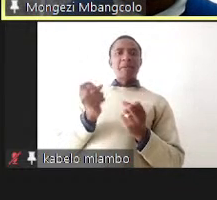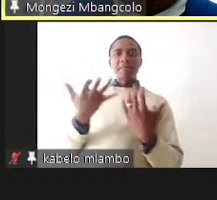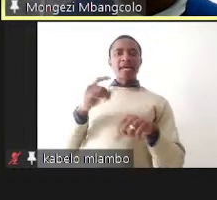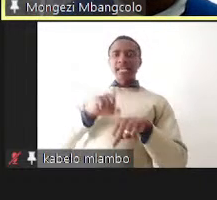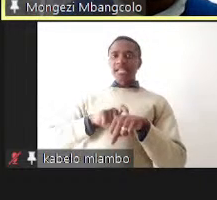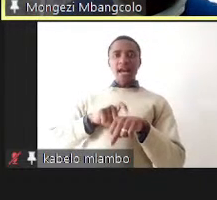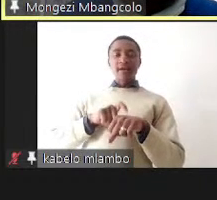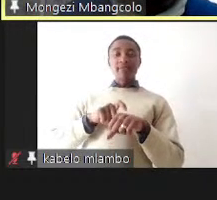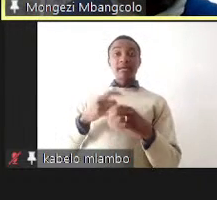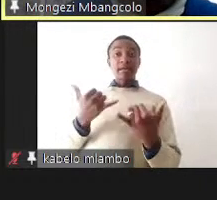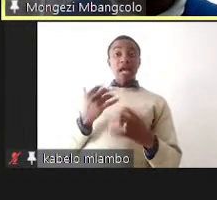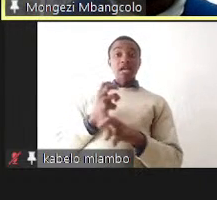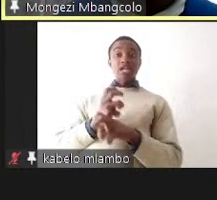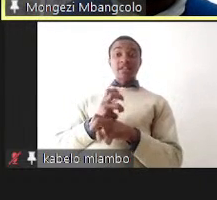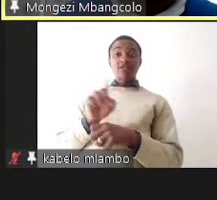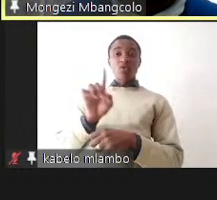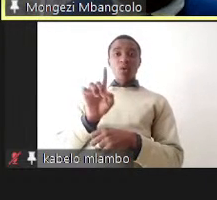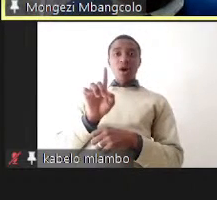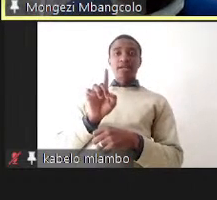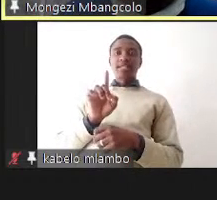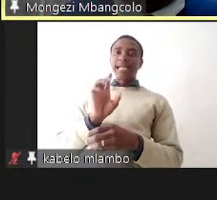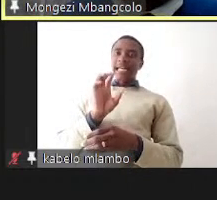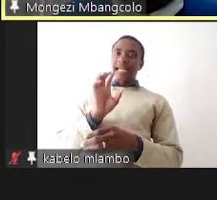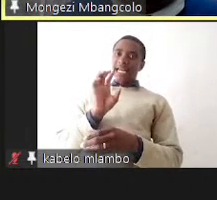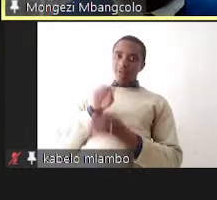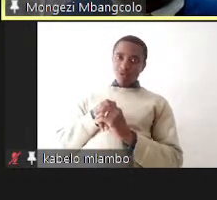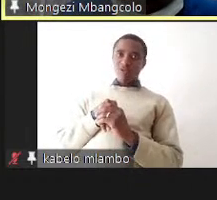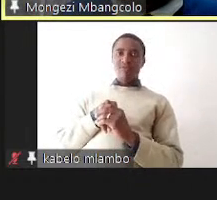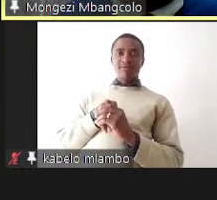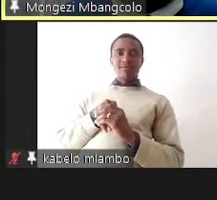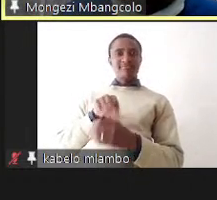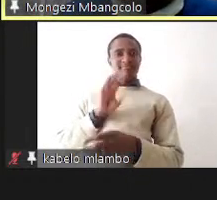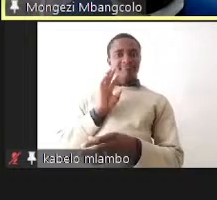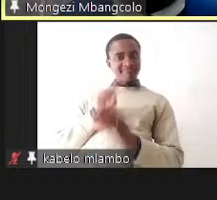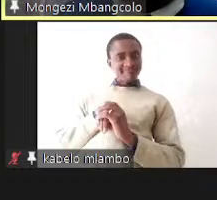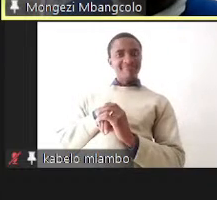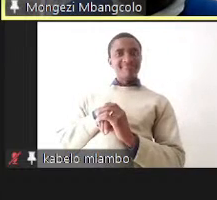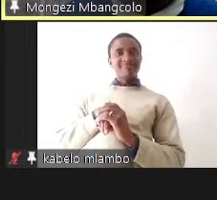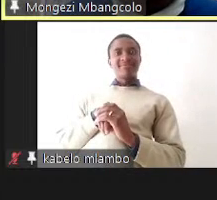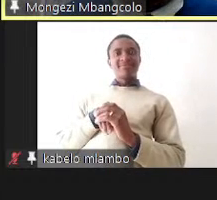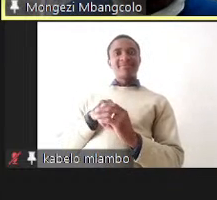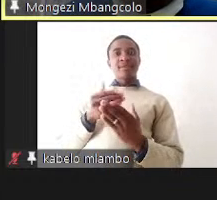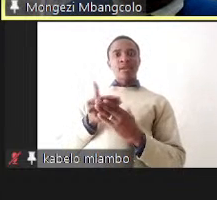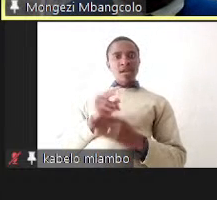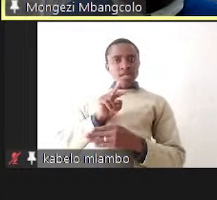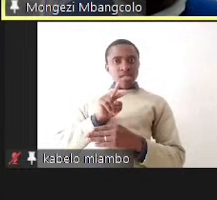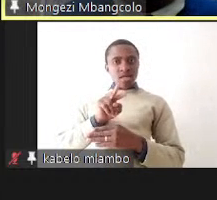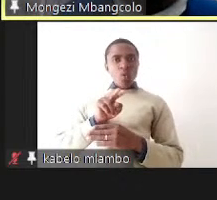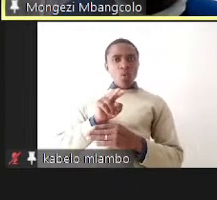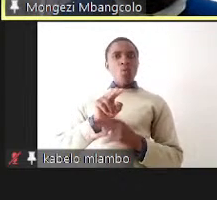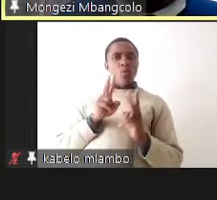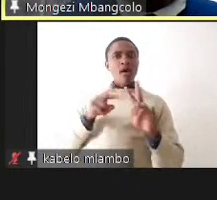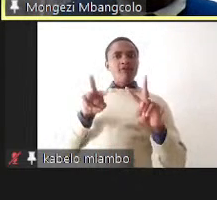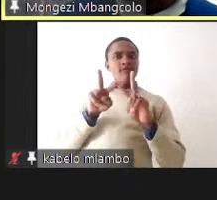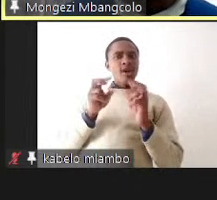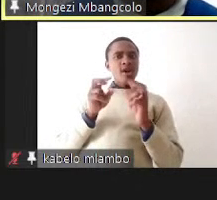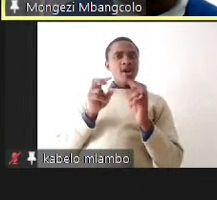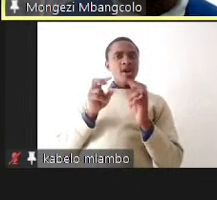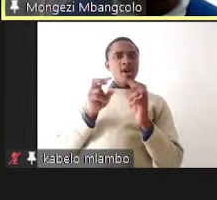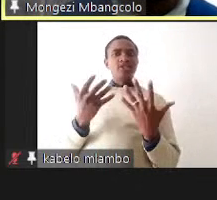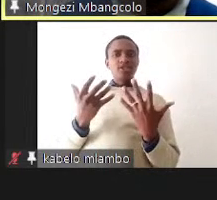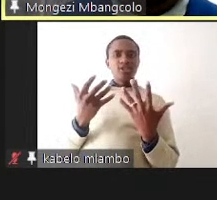at the moment is to tap in real terms where you can measure the value, monetary value, and so on of